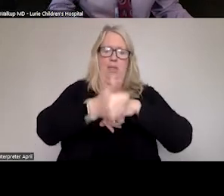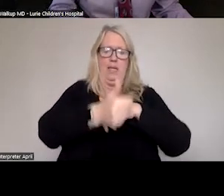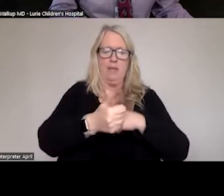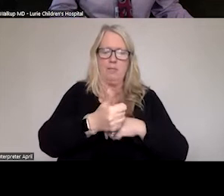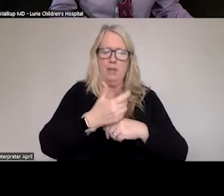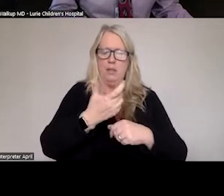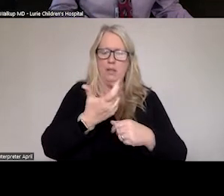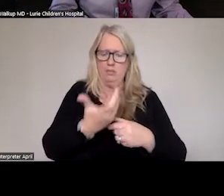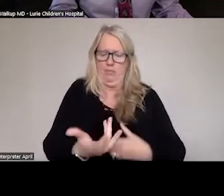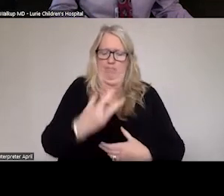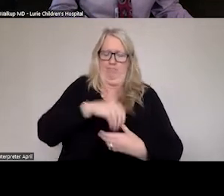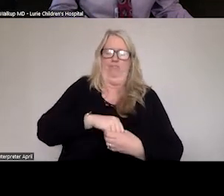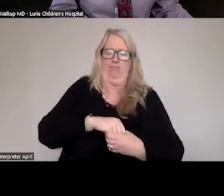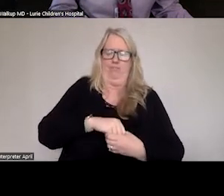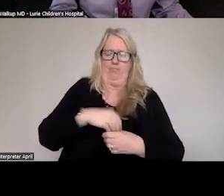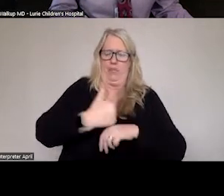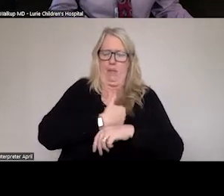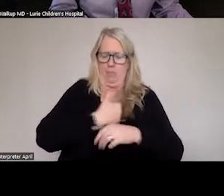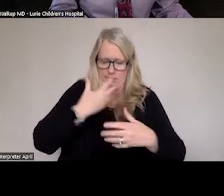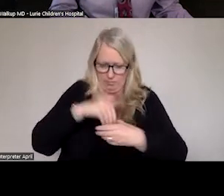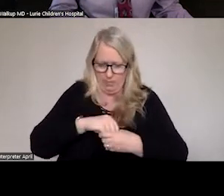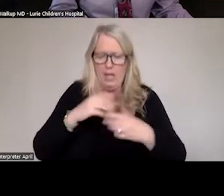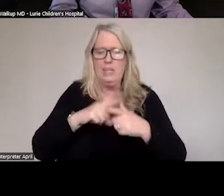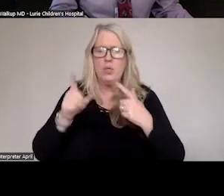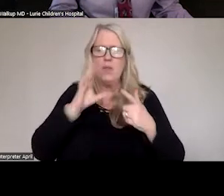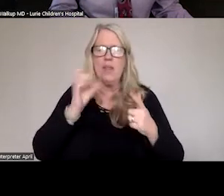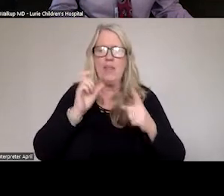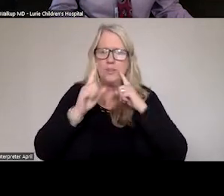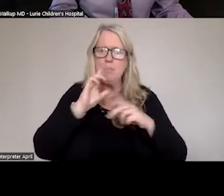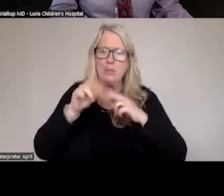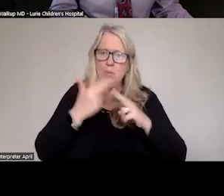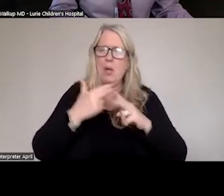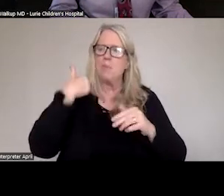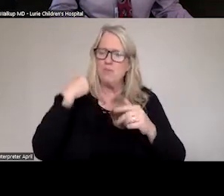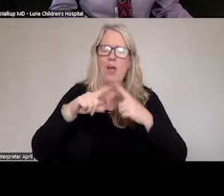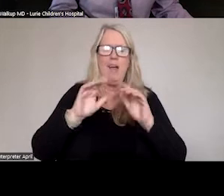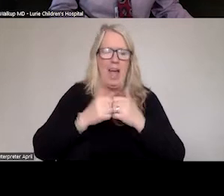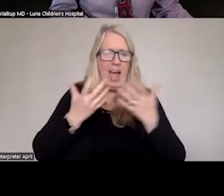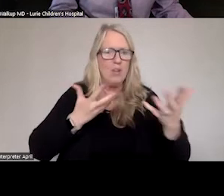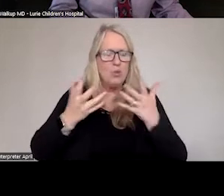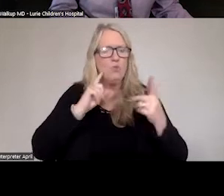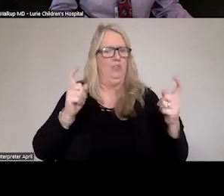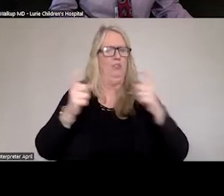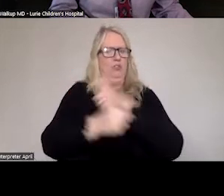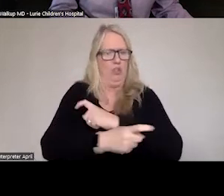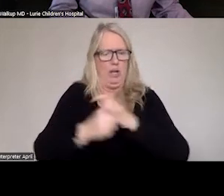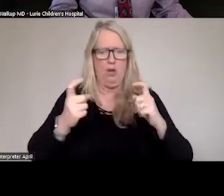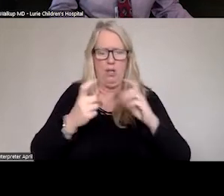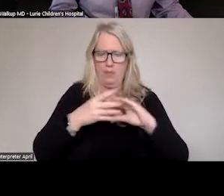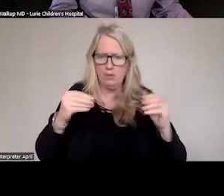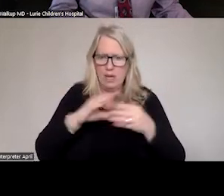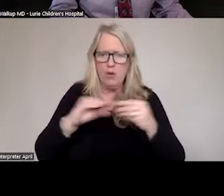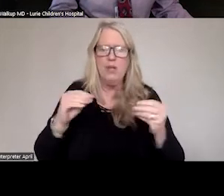within them. And that speaks back to what we spoke about earlier regarding really changing the narrative